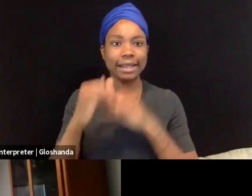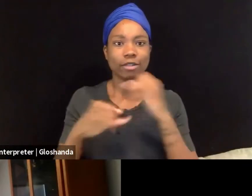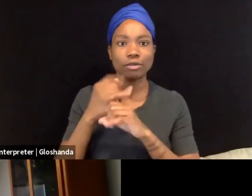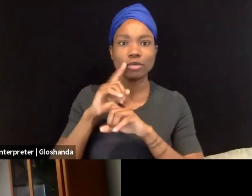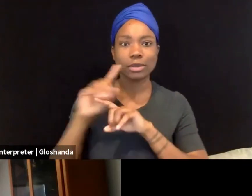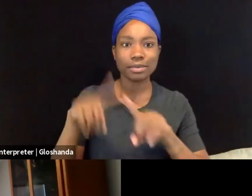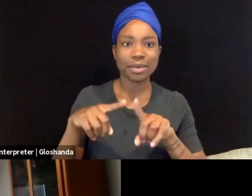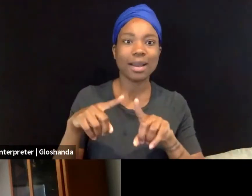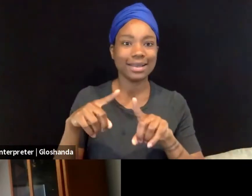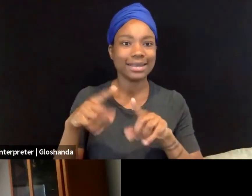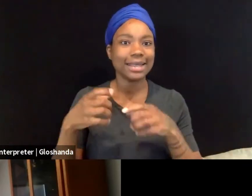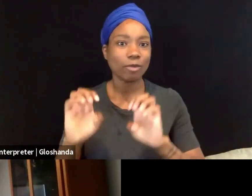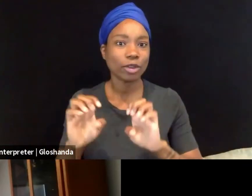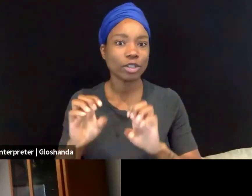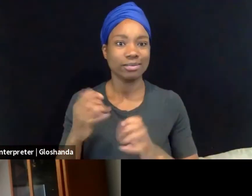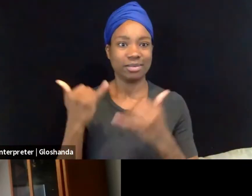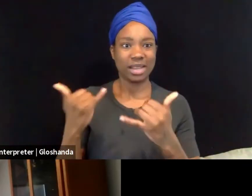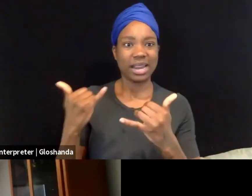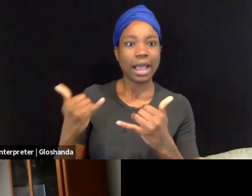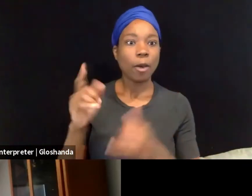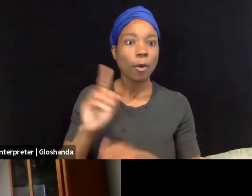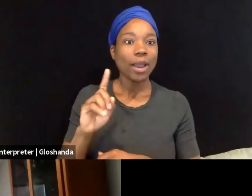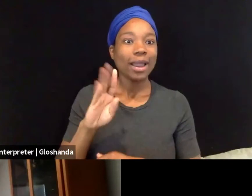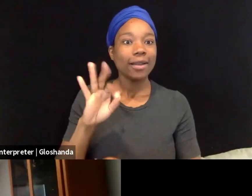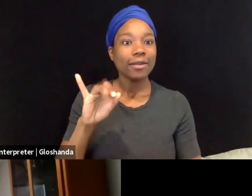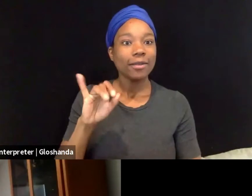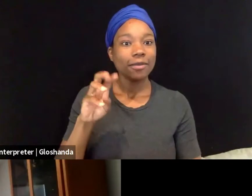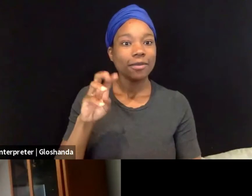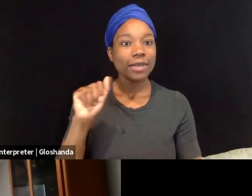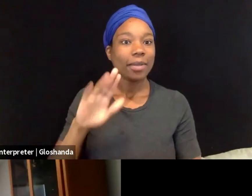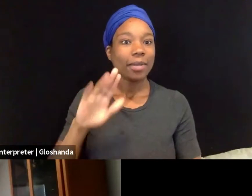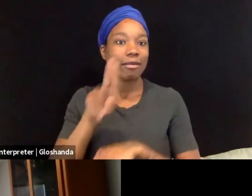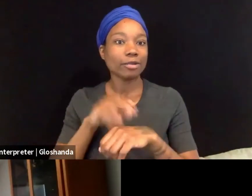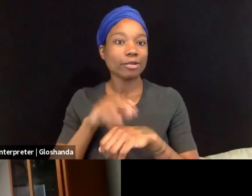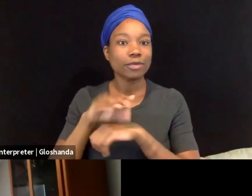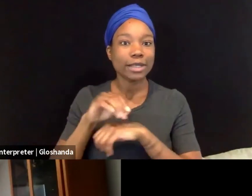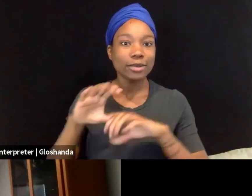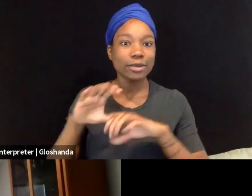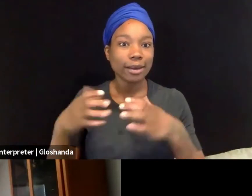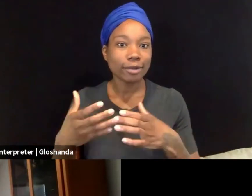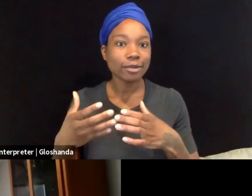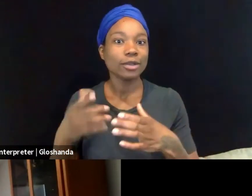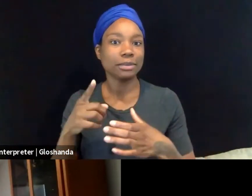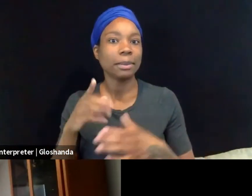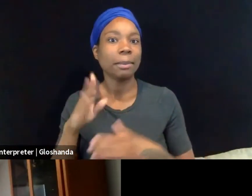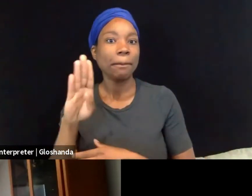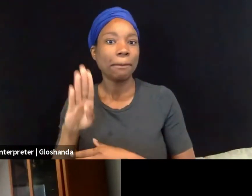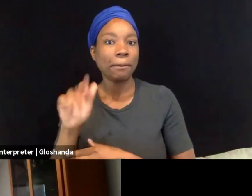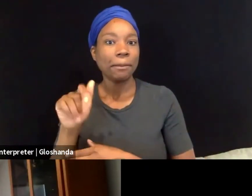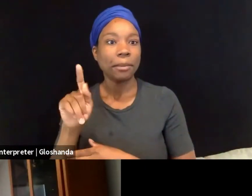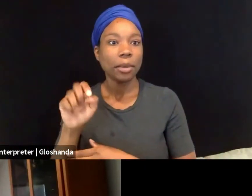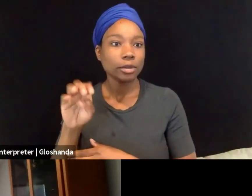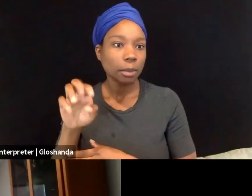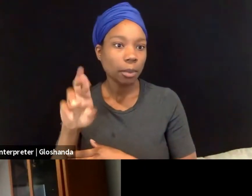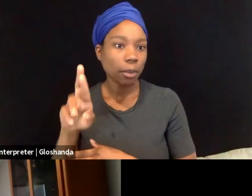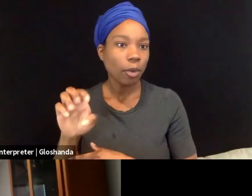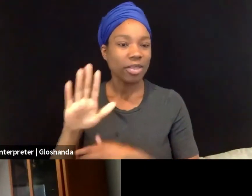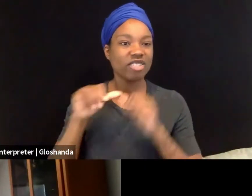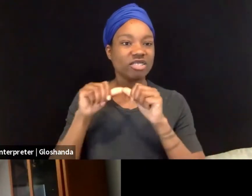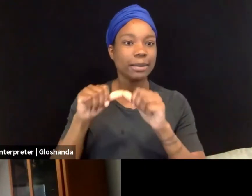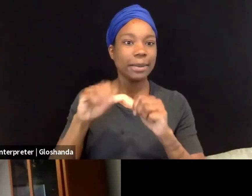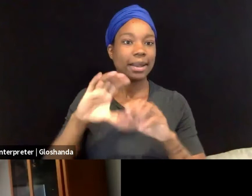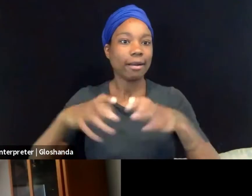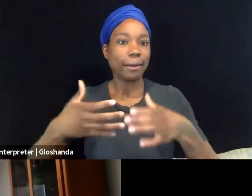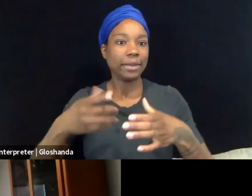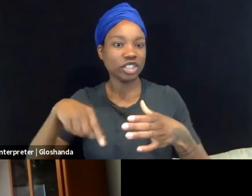on FEMA's National Advisory Council and as a commissioner on the Baltimore City Sustainability Commission and as co-chair of the Healthcare and Public Health